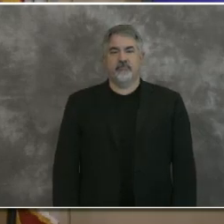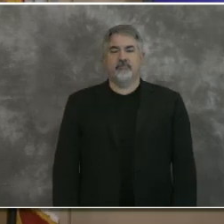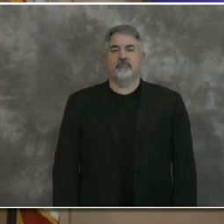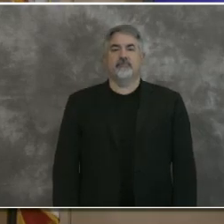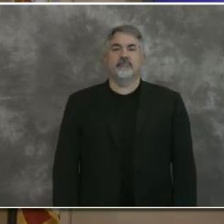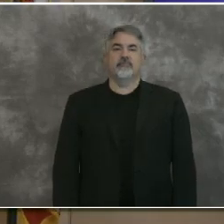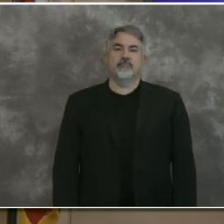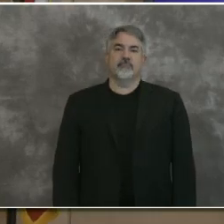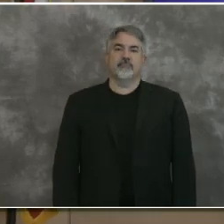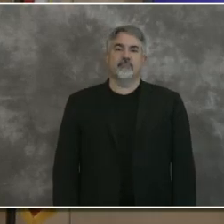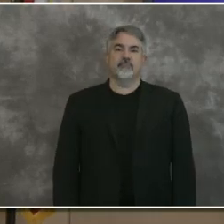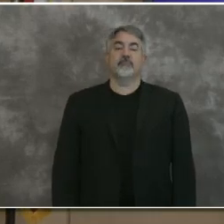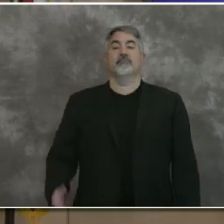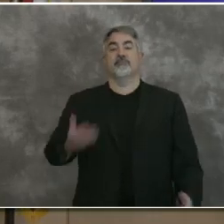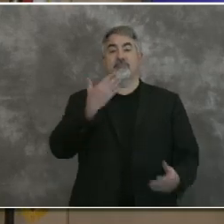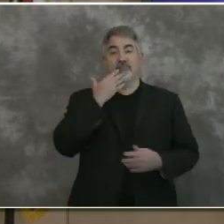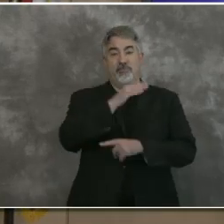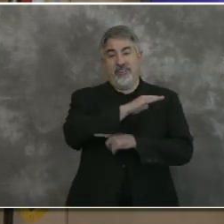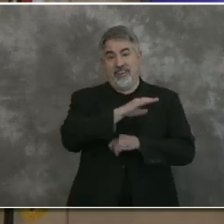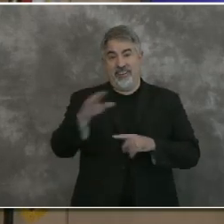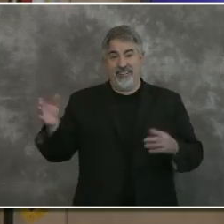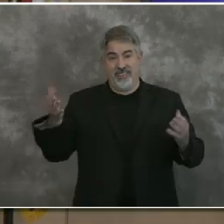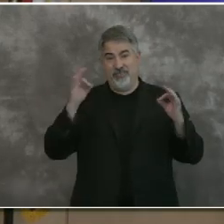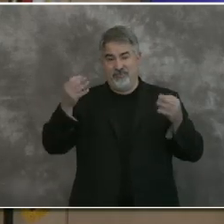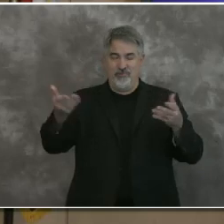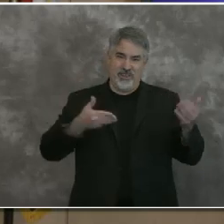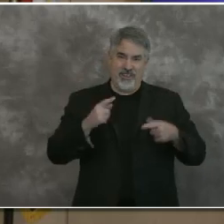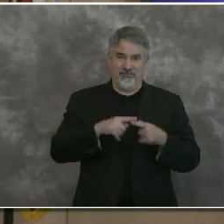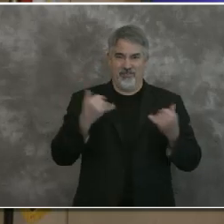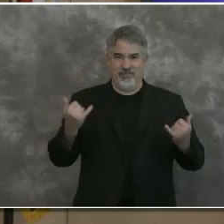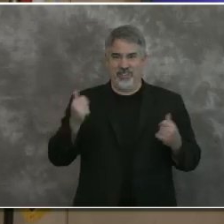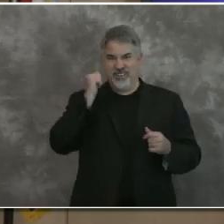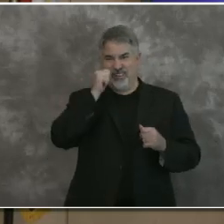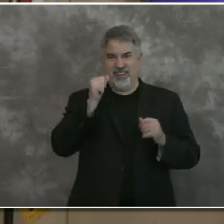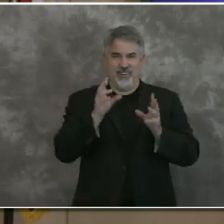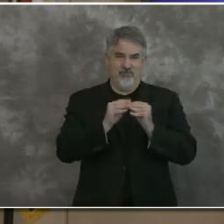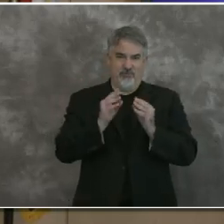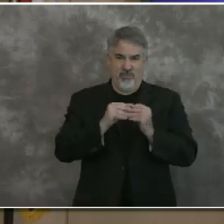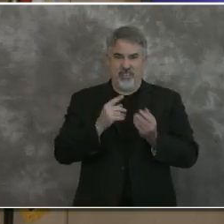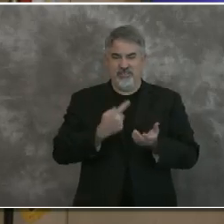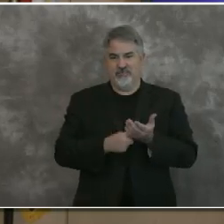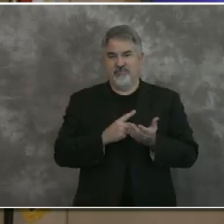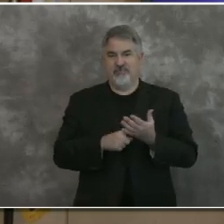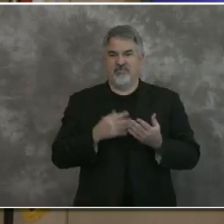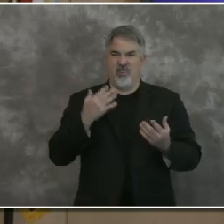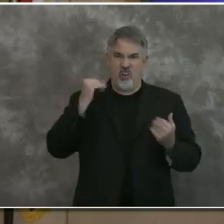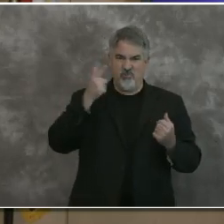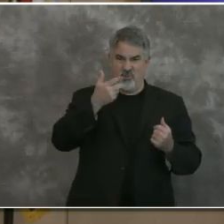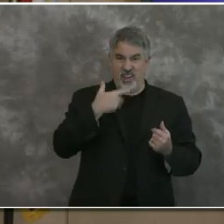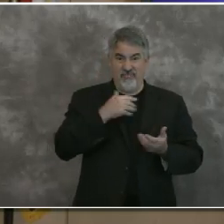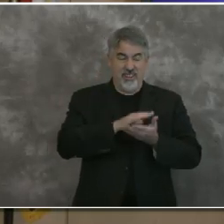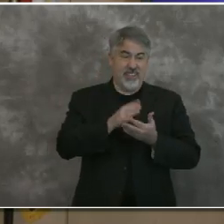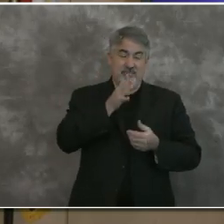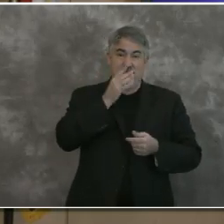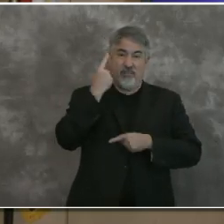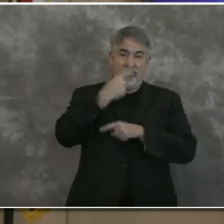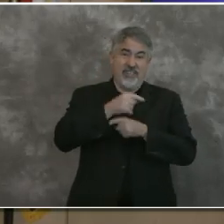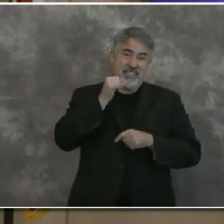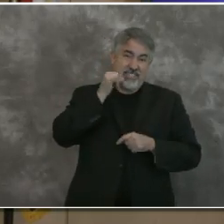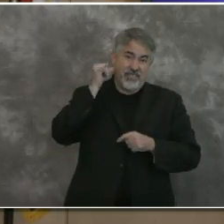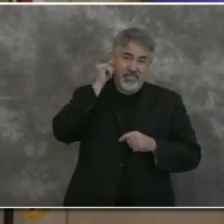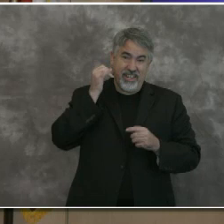Good afternoon and welcome to our daily media briefing. I hope everyone had a very happy Mother's Day on Sunday.